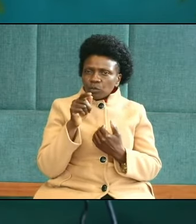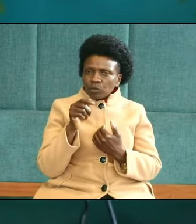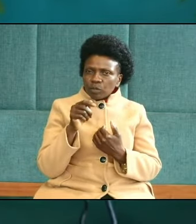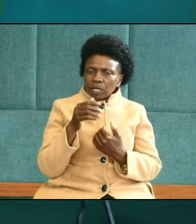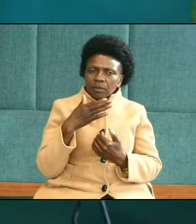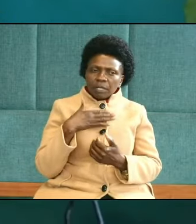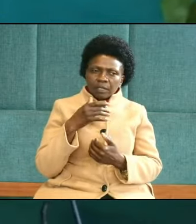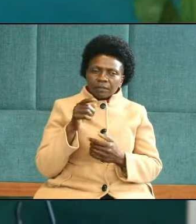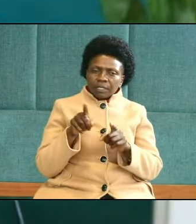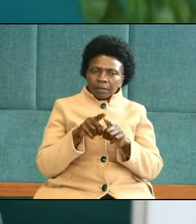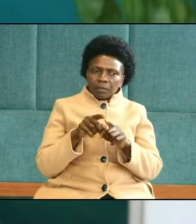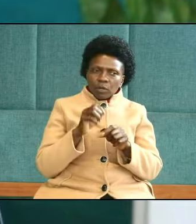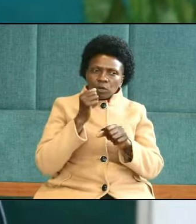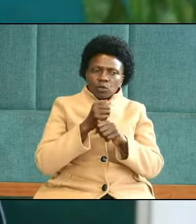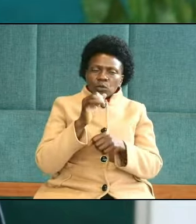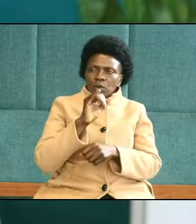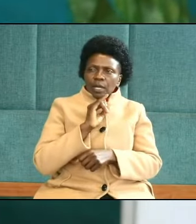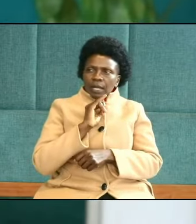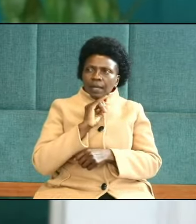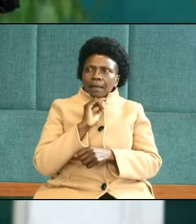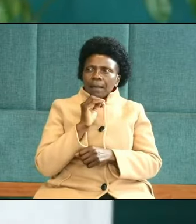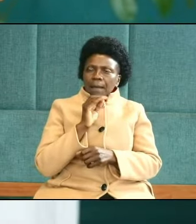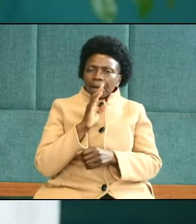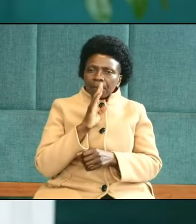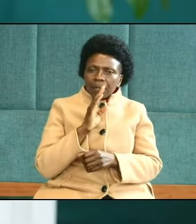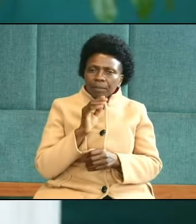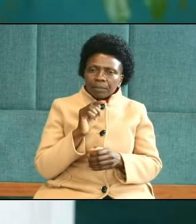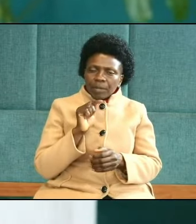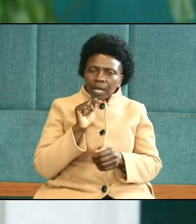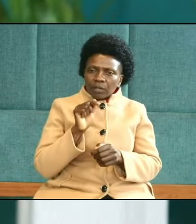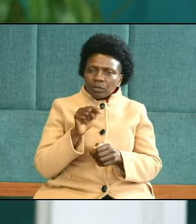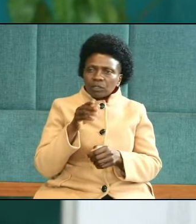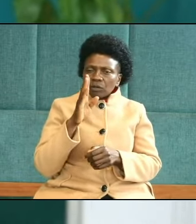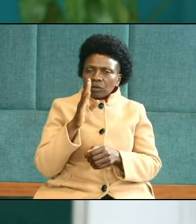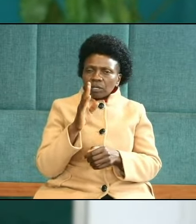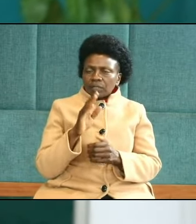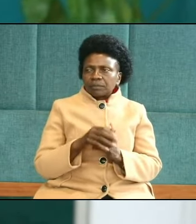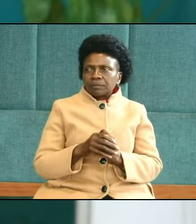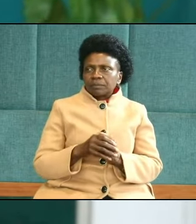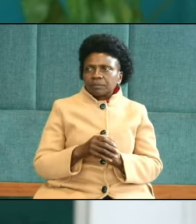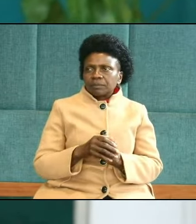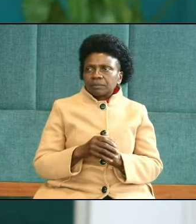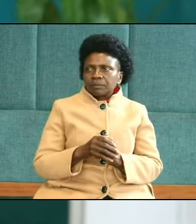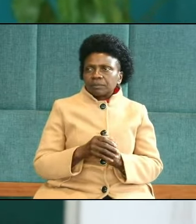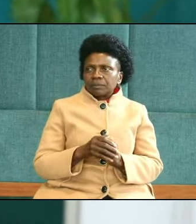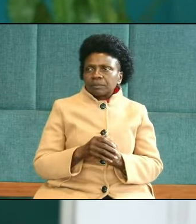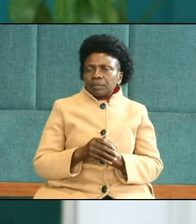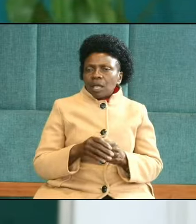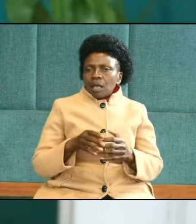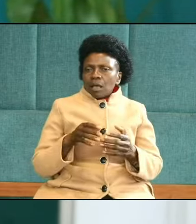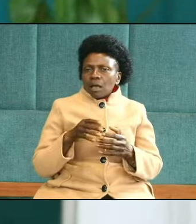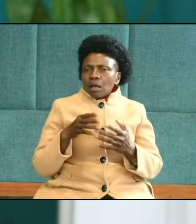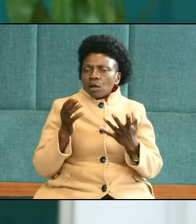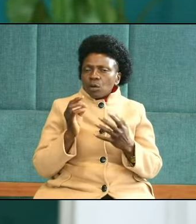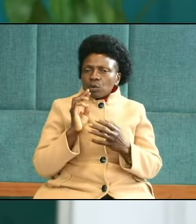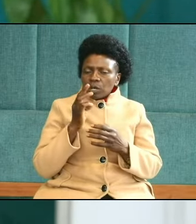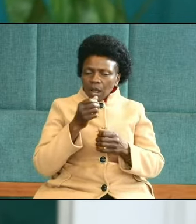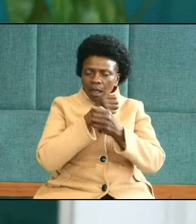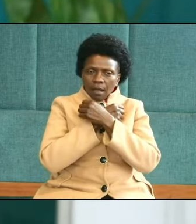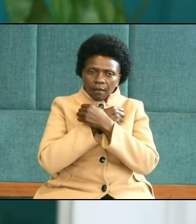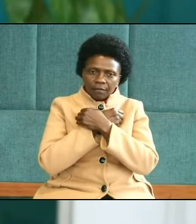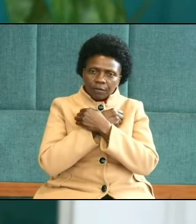myself. Do I blame God when I mess up? Interesting how we love to blame God for